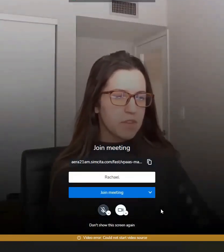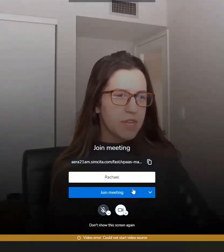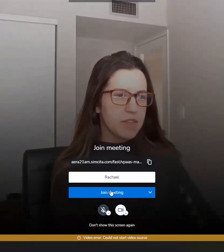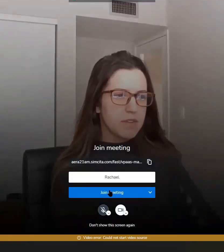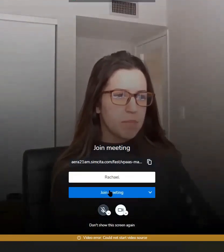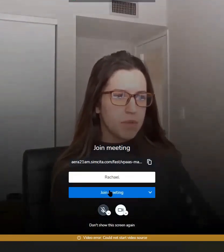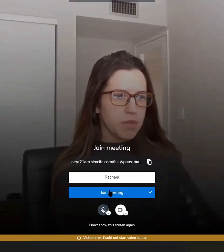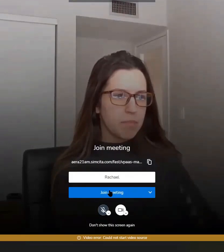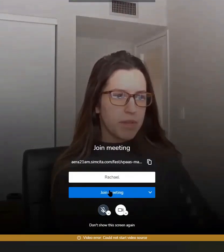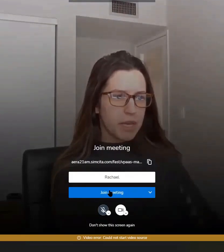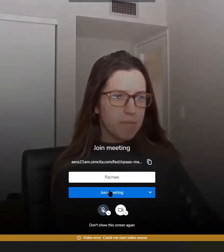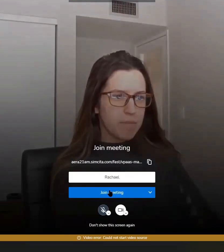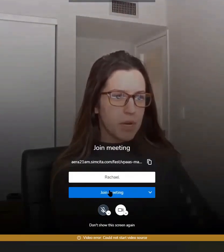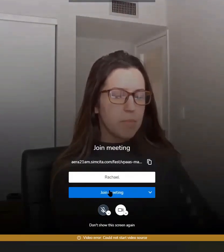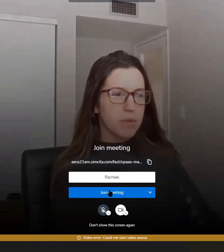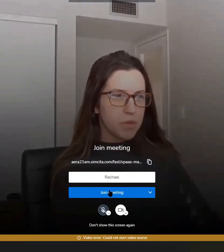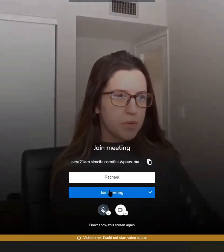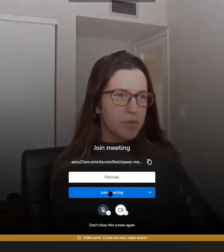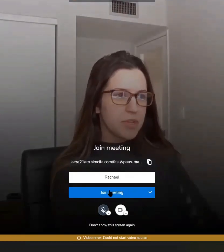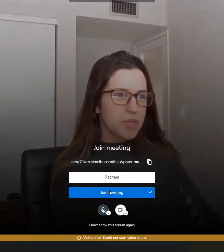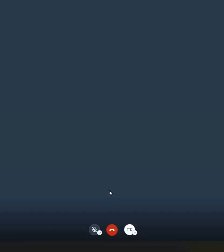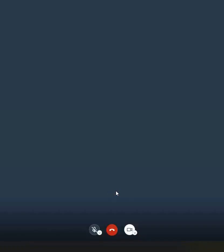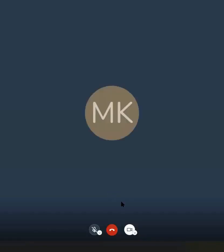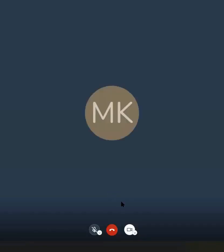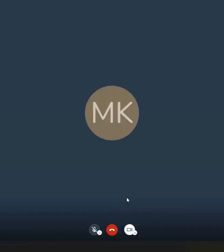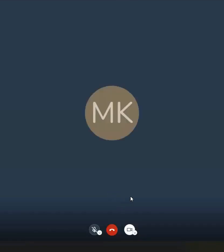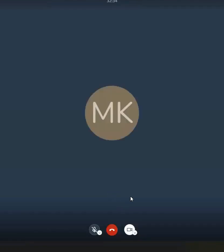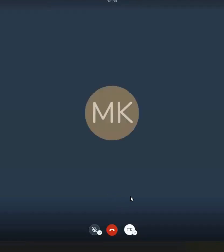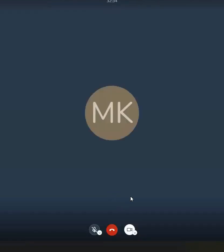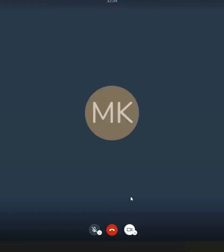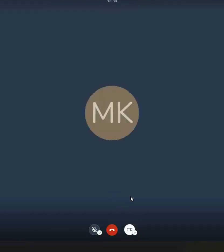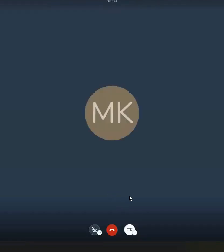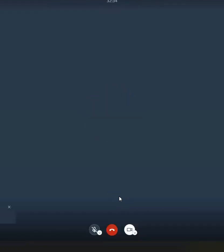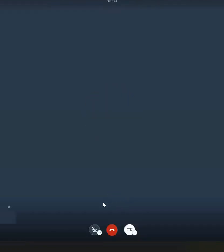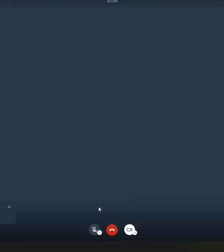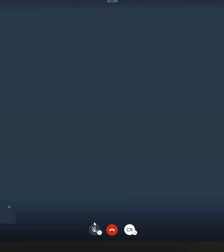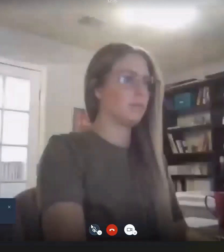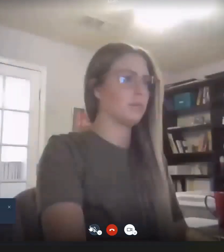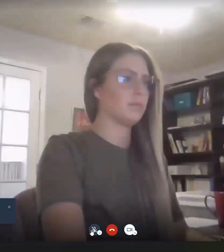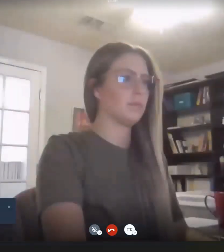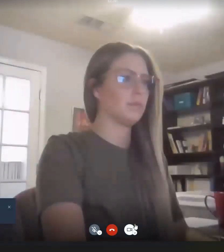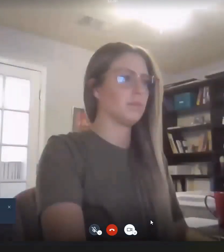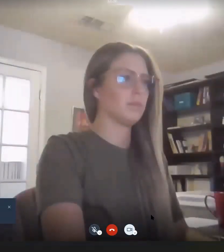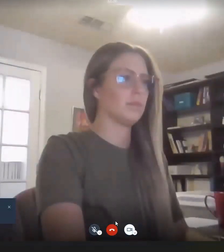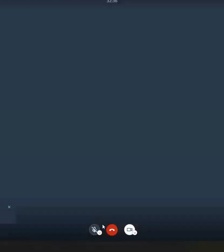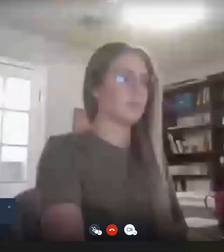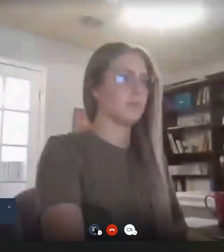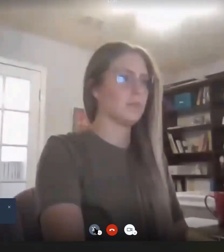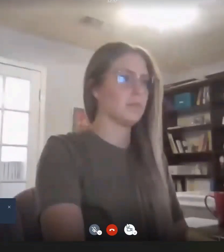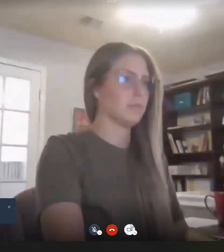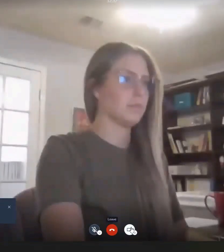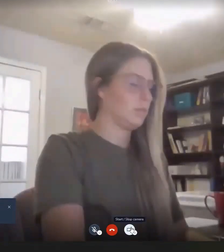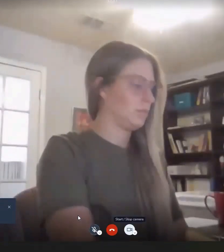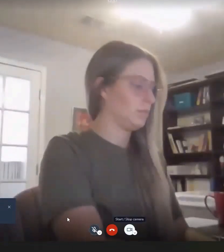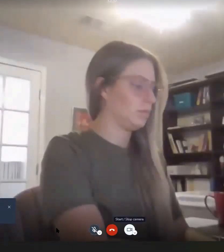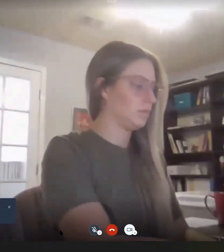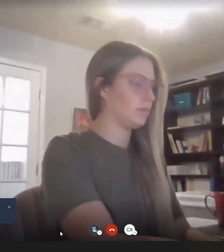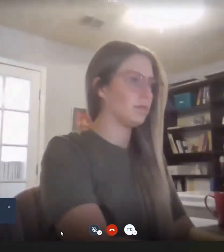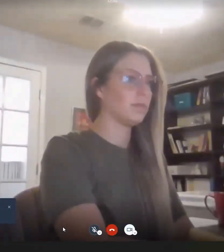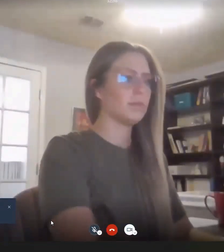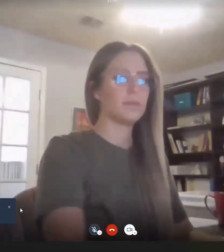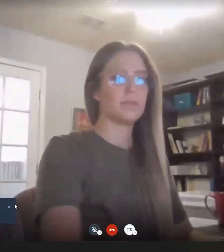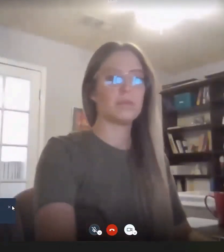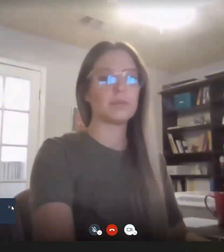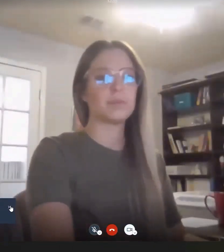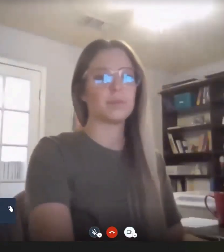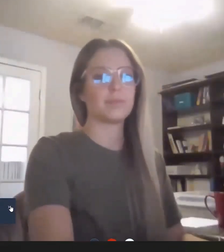of the screen, there's a blue join meeting button. And there's also the option to turn your microphone and camera